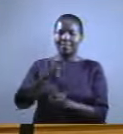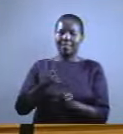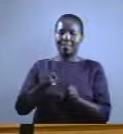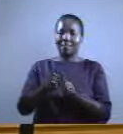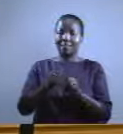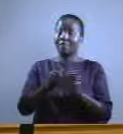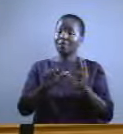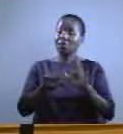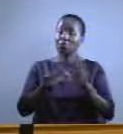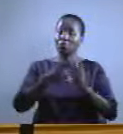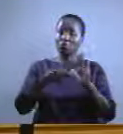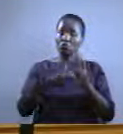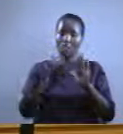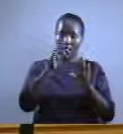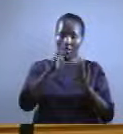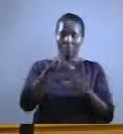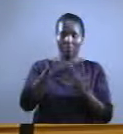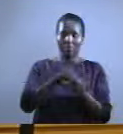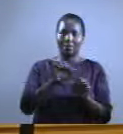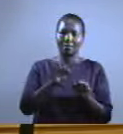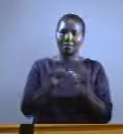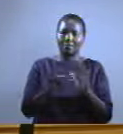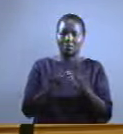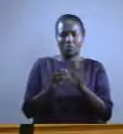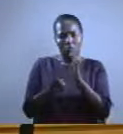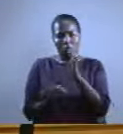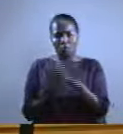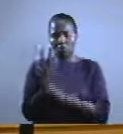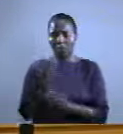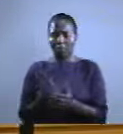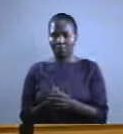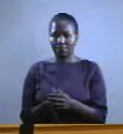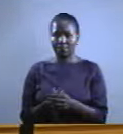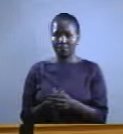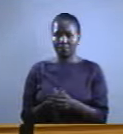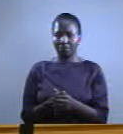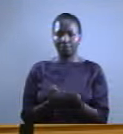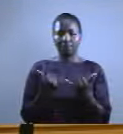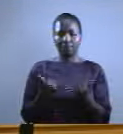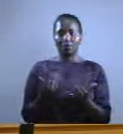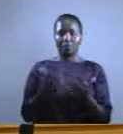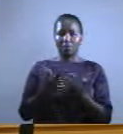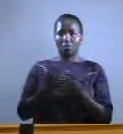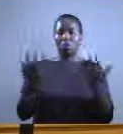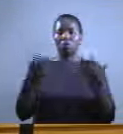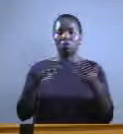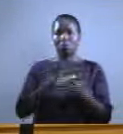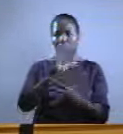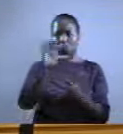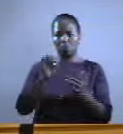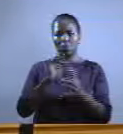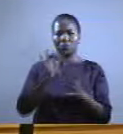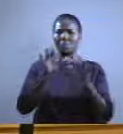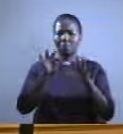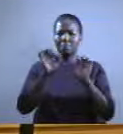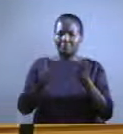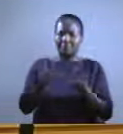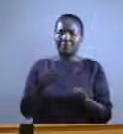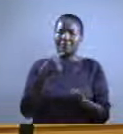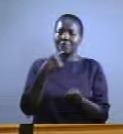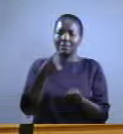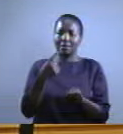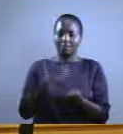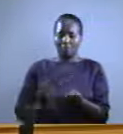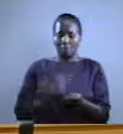the state can play as a catalyst for growth. There is a national consensus on the need to open the doors to